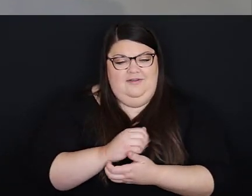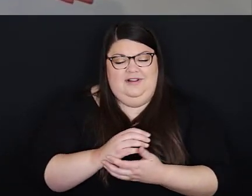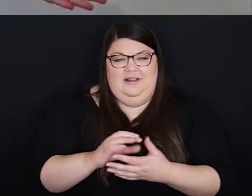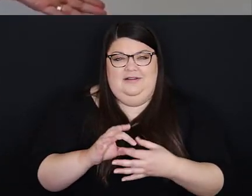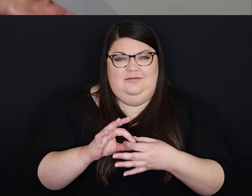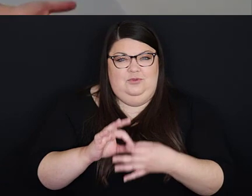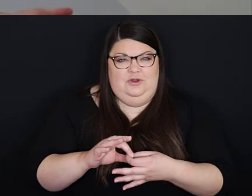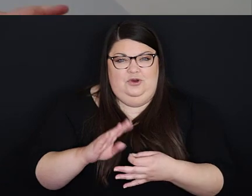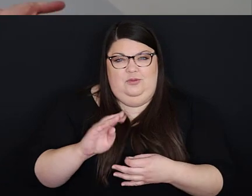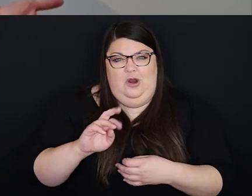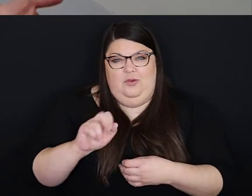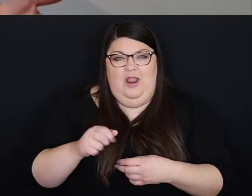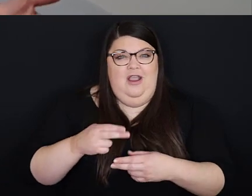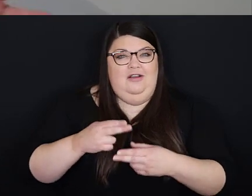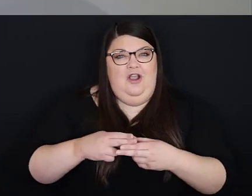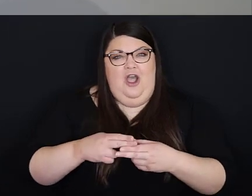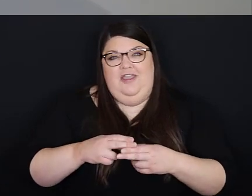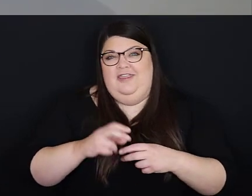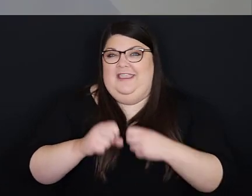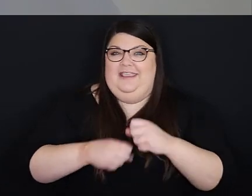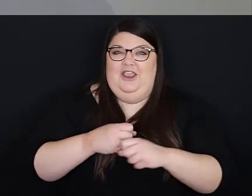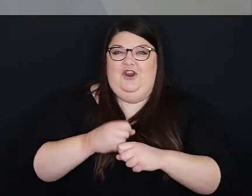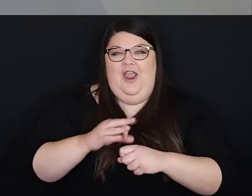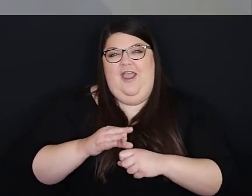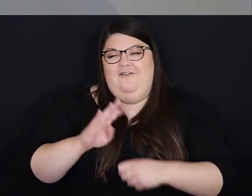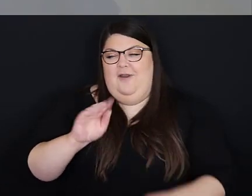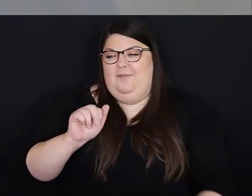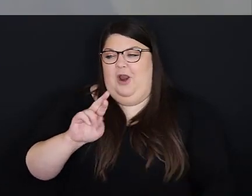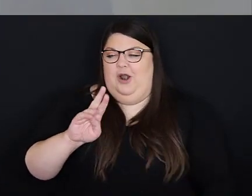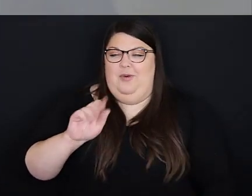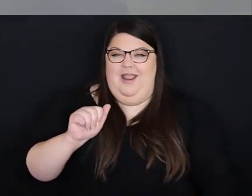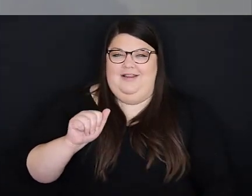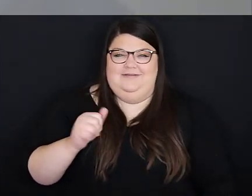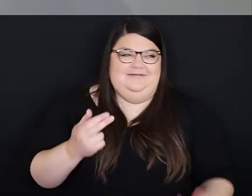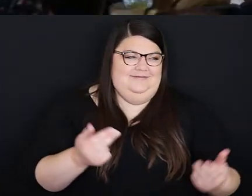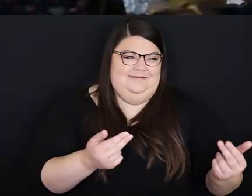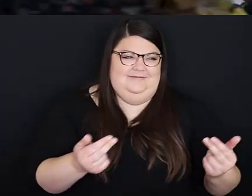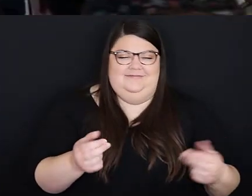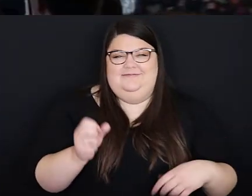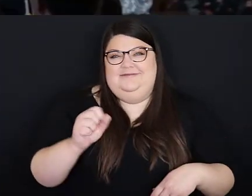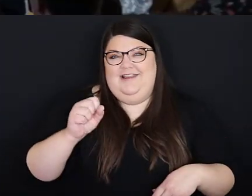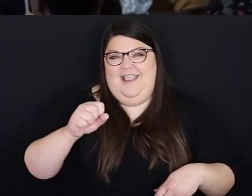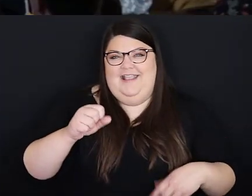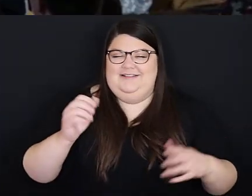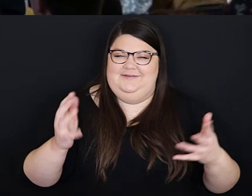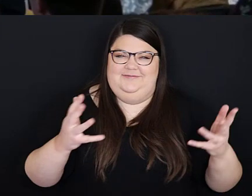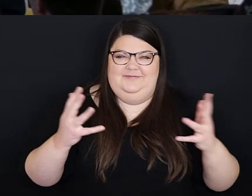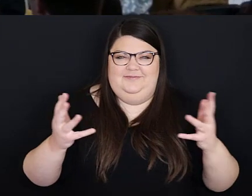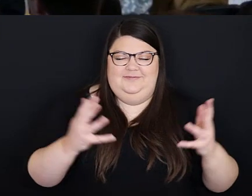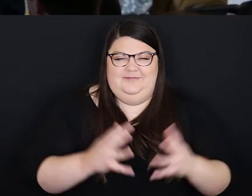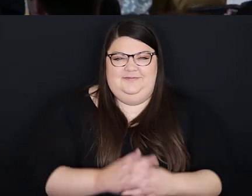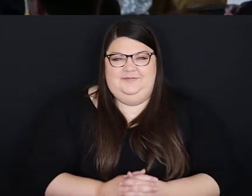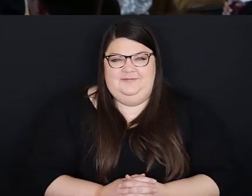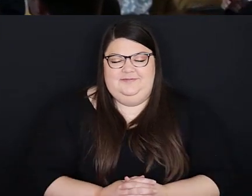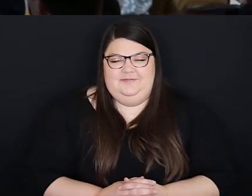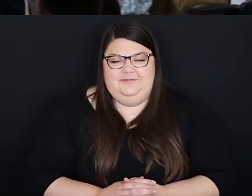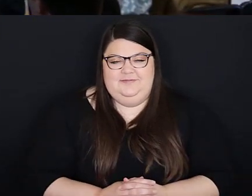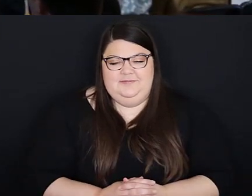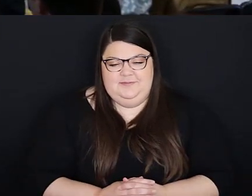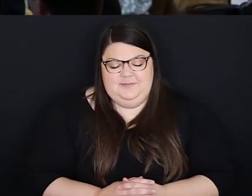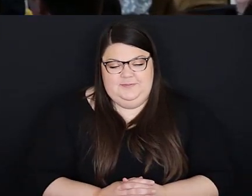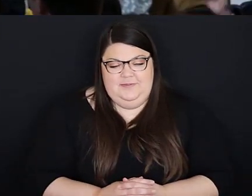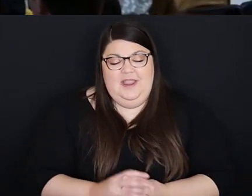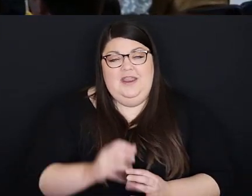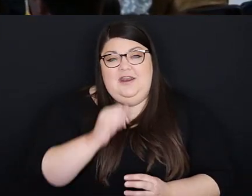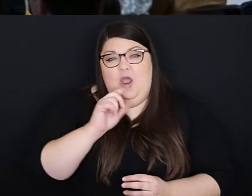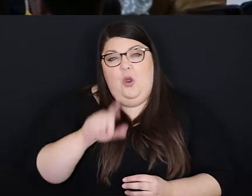Barbara. Yes. And not only